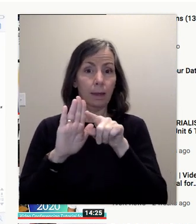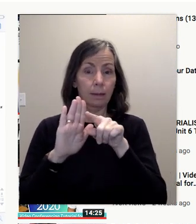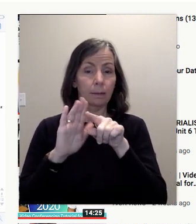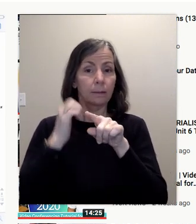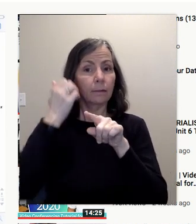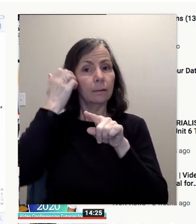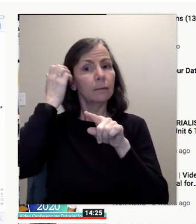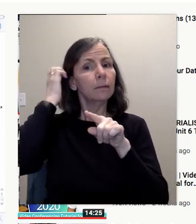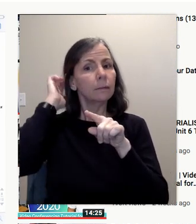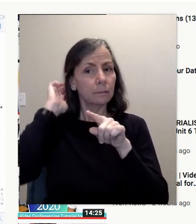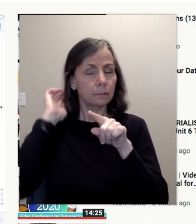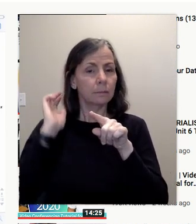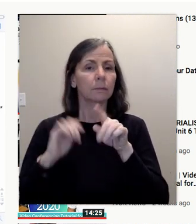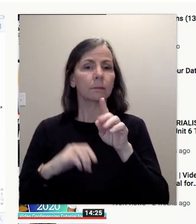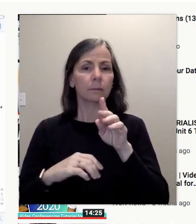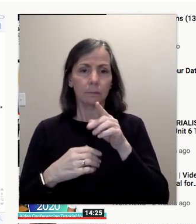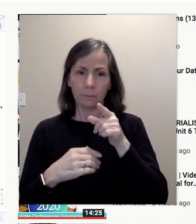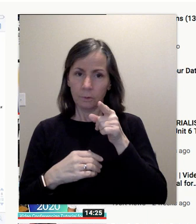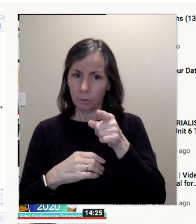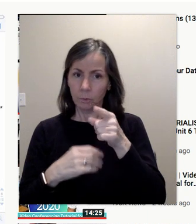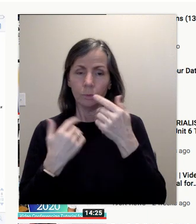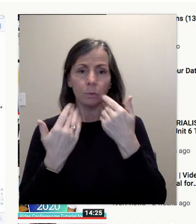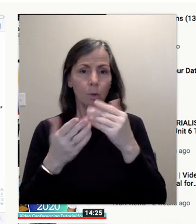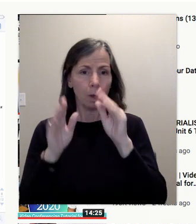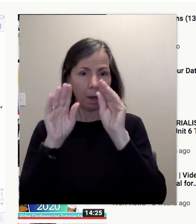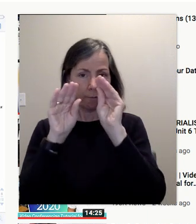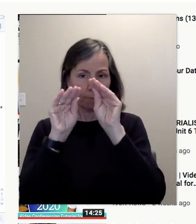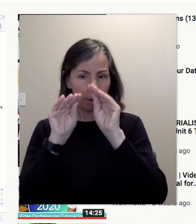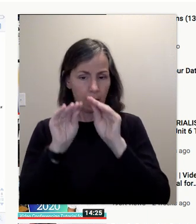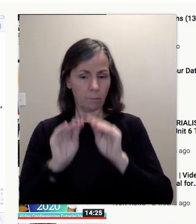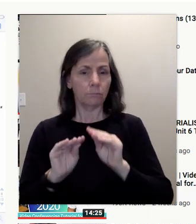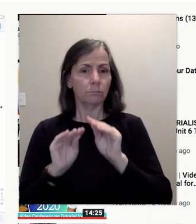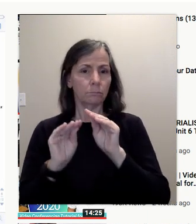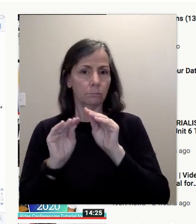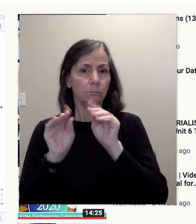You need to create a table.